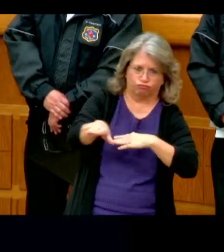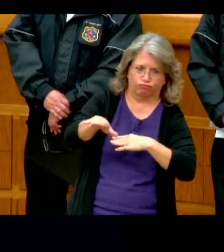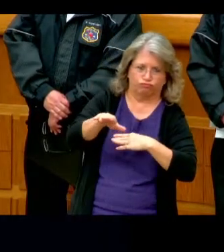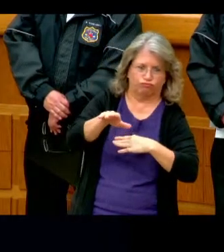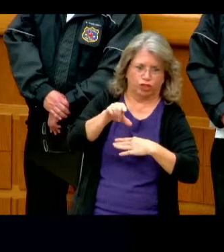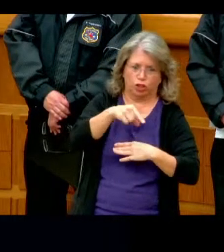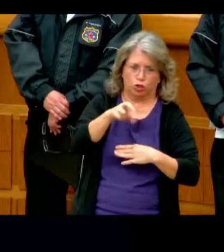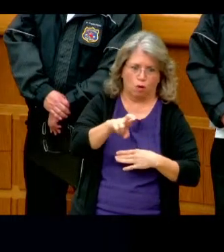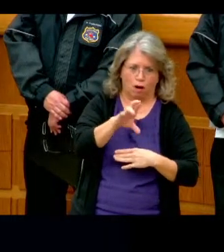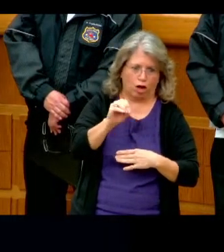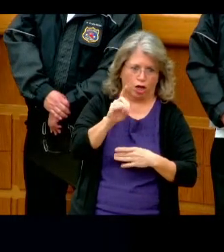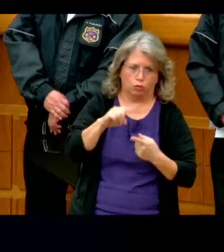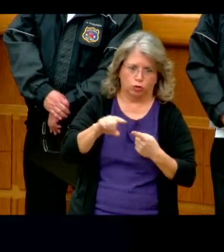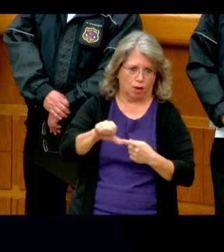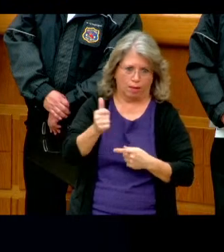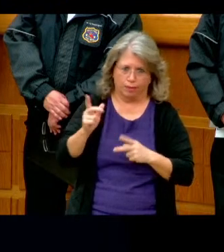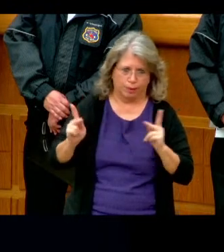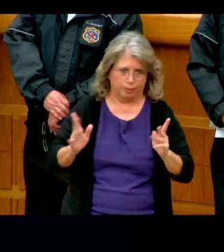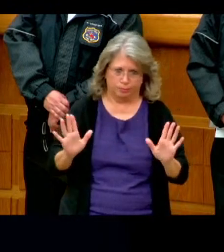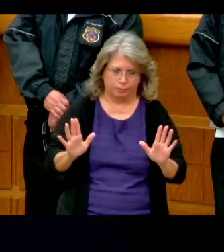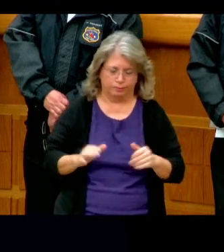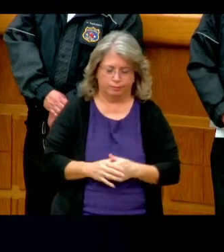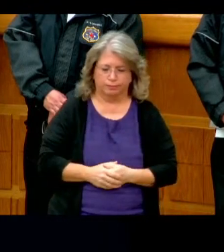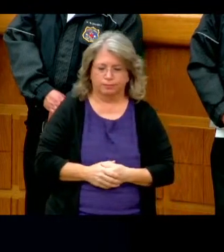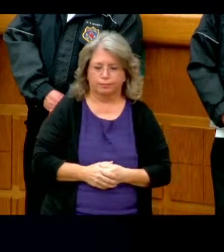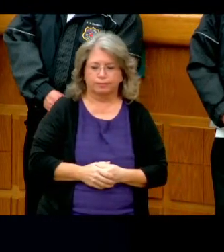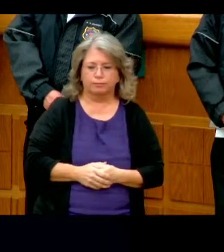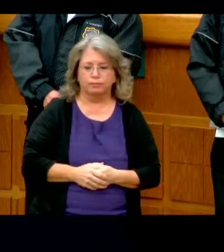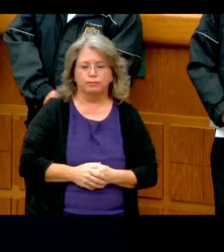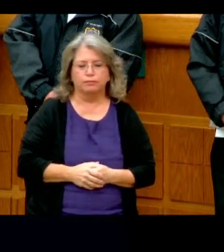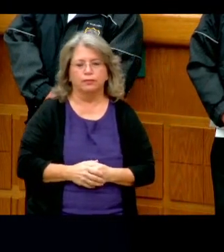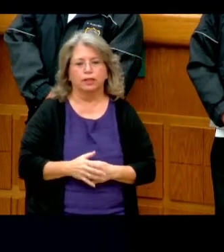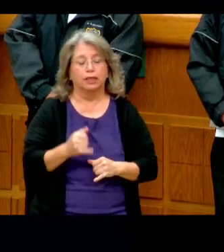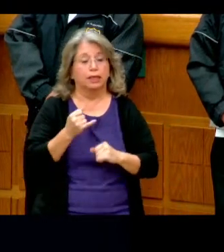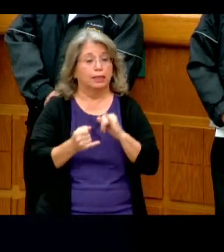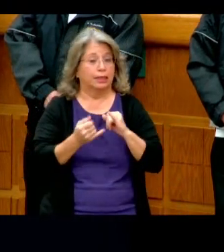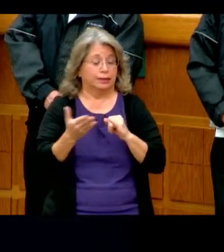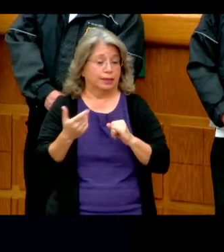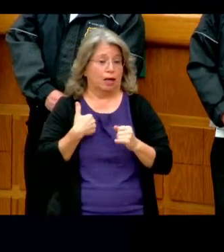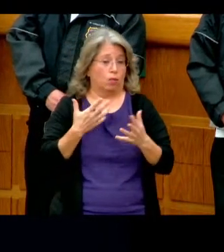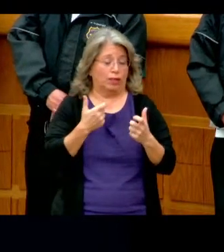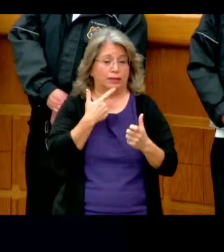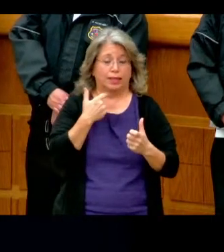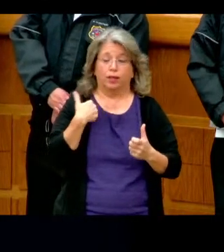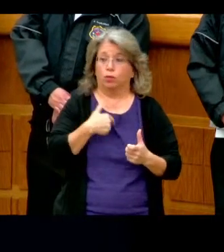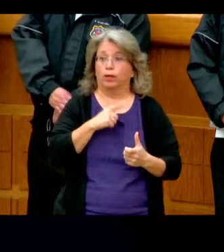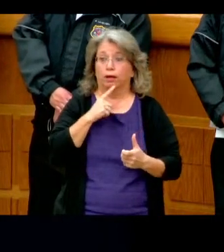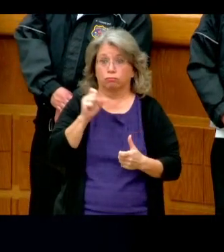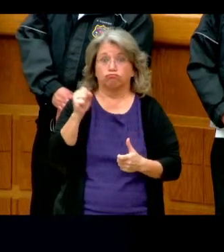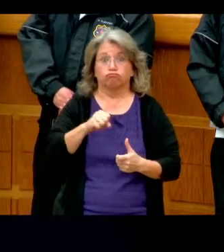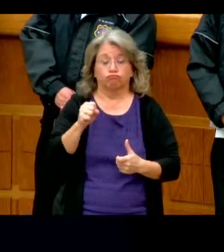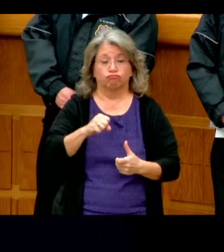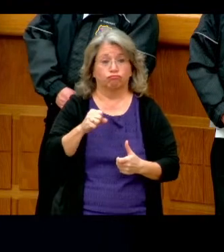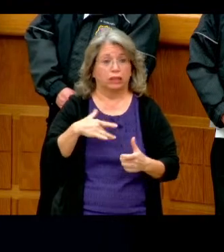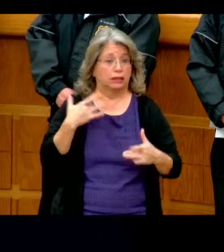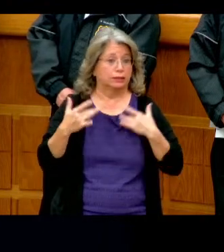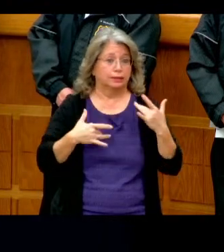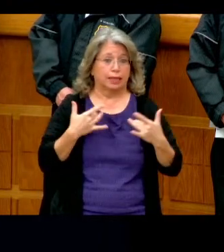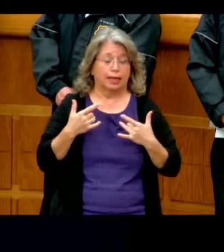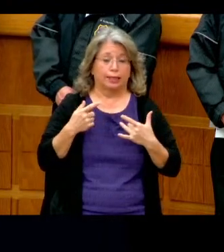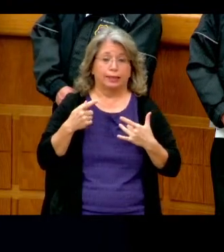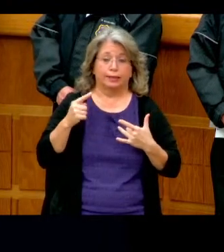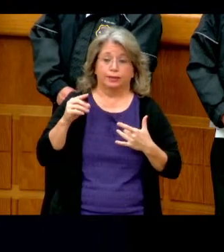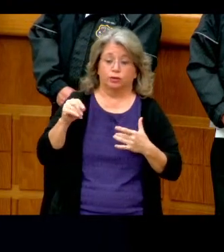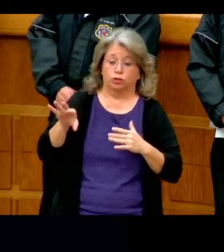And finally, I just wanted to say that we are extremely excited to have been picked as a